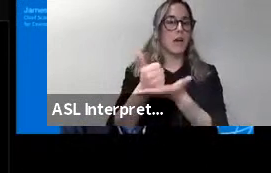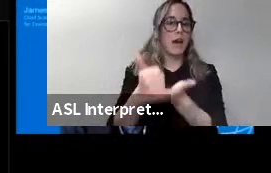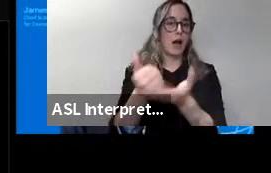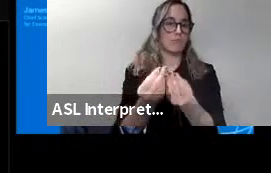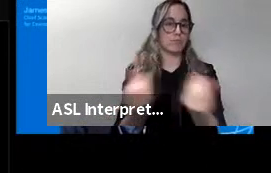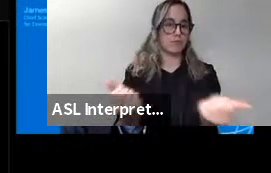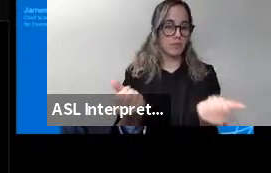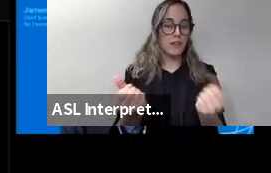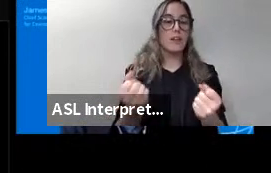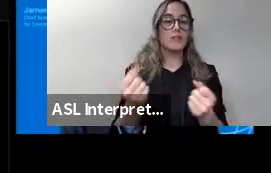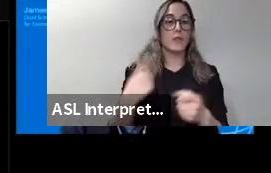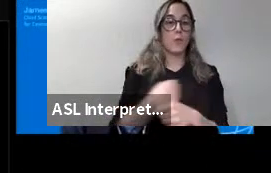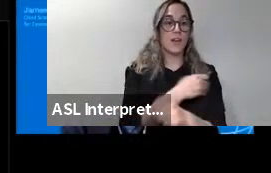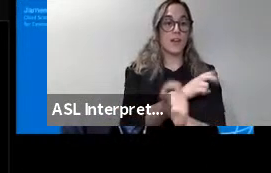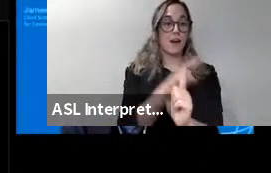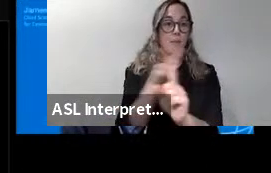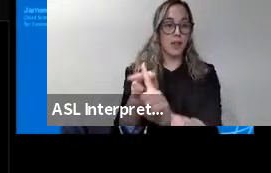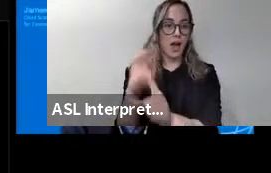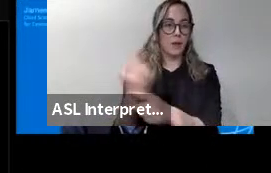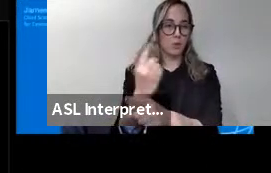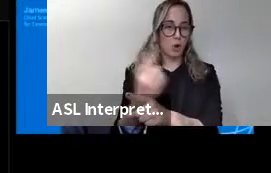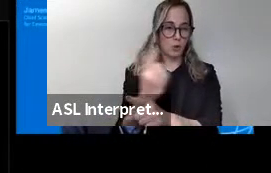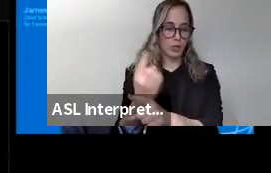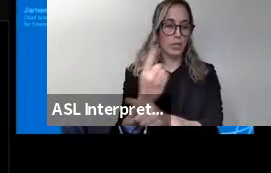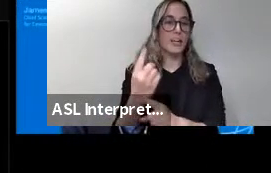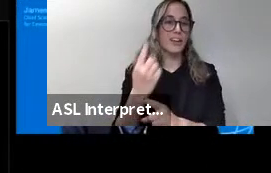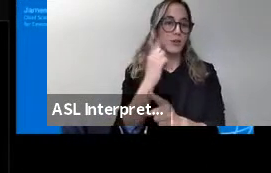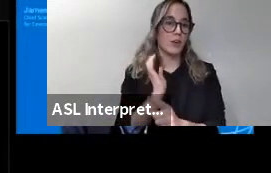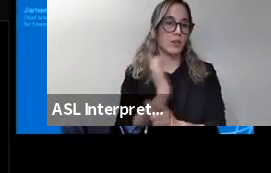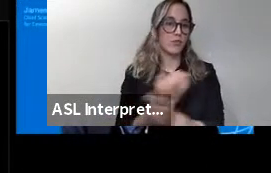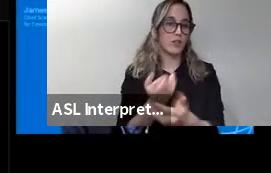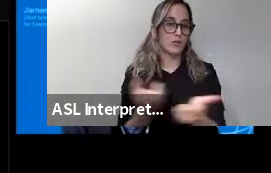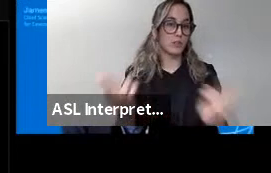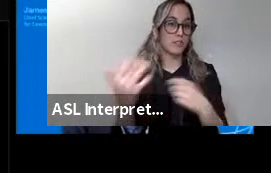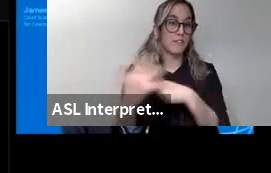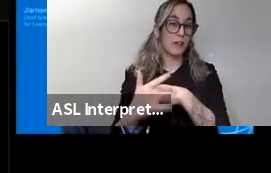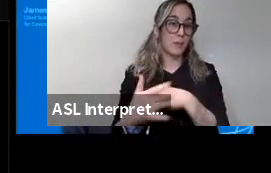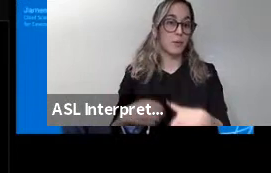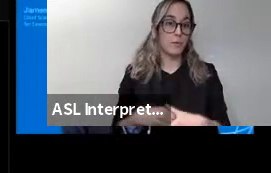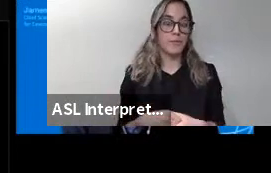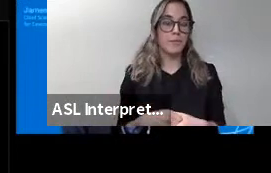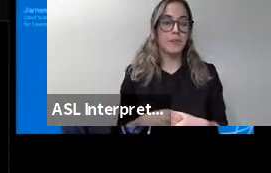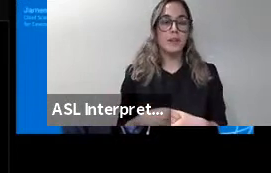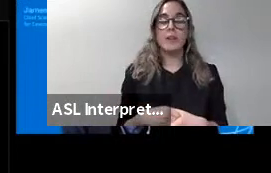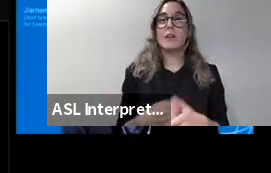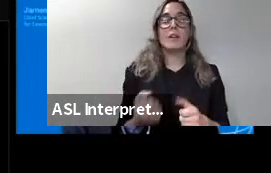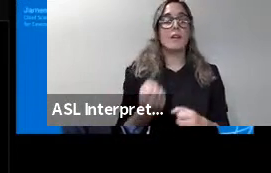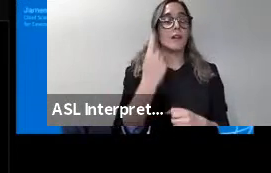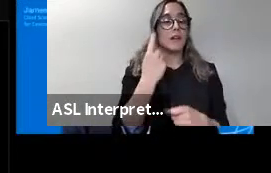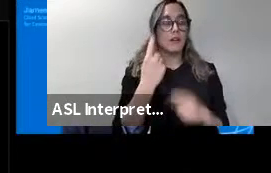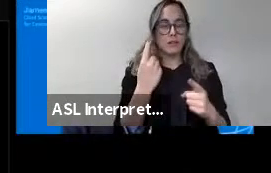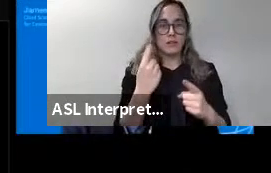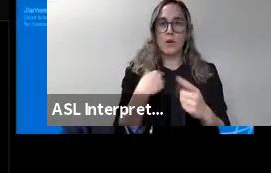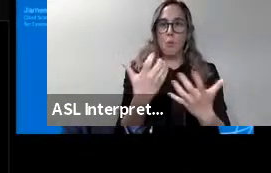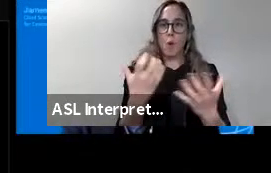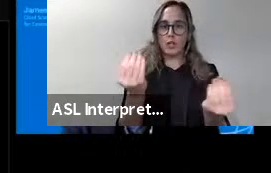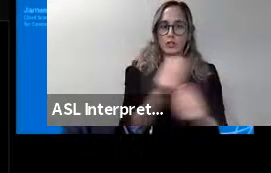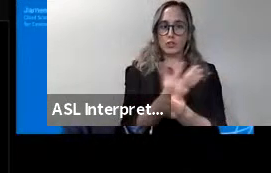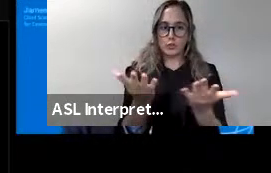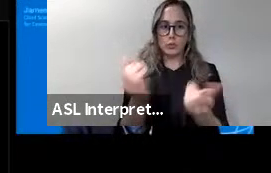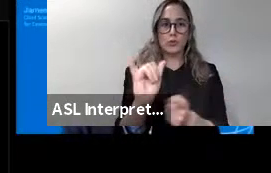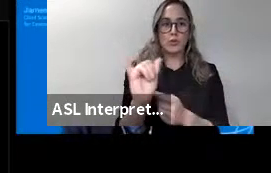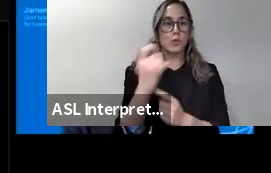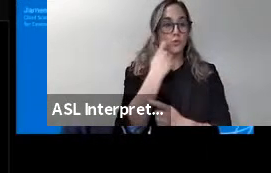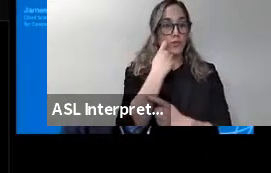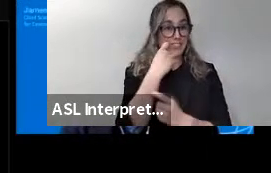direct where and how our mitigation resources should be applied. And along these lines, I'd like to note that some recent